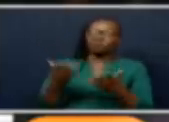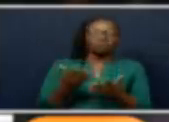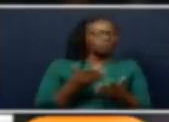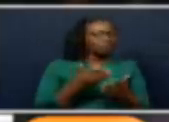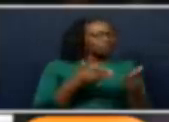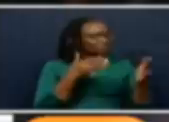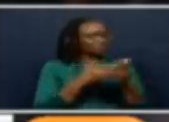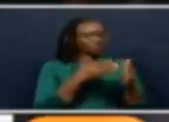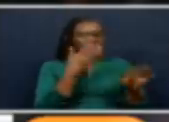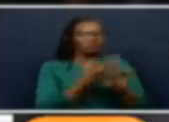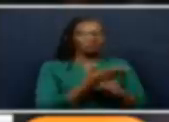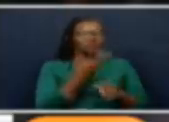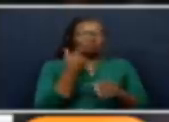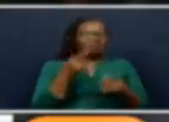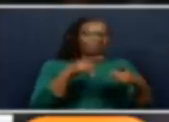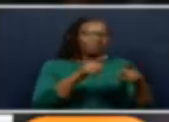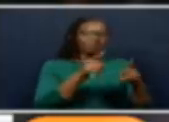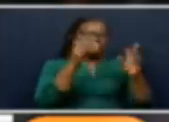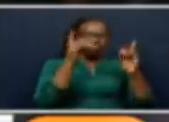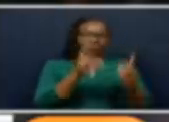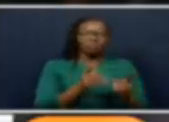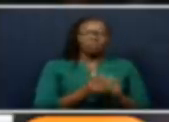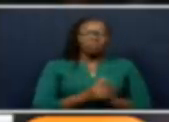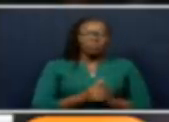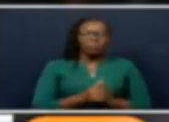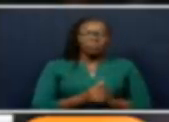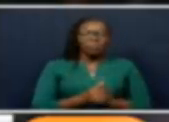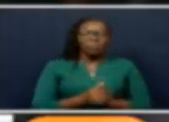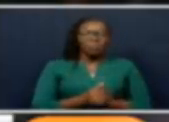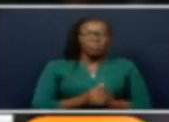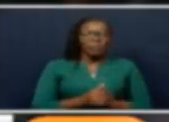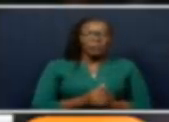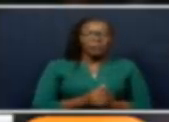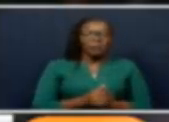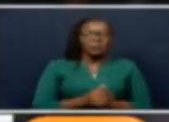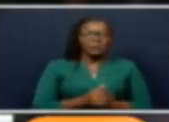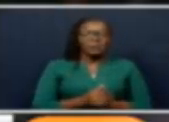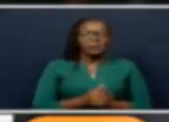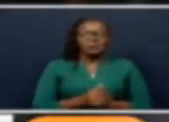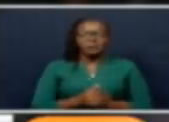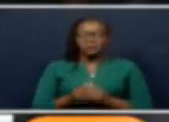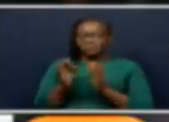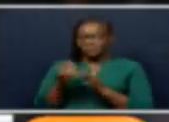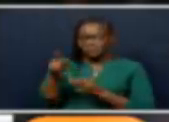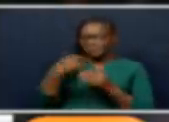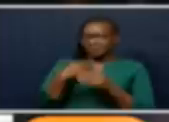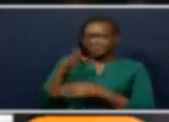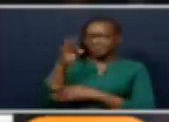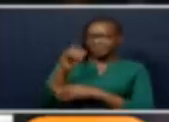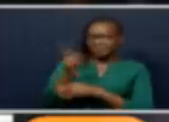themselves. Okay, you've had 30 minutes with the president. You have another 30 minutes with Raila. What do you tell him?